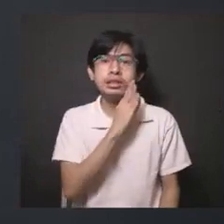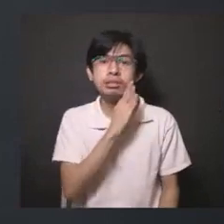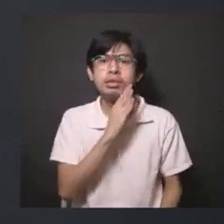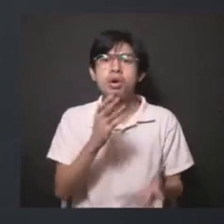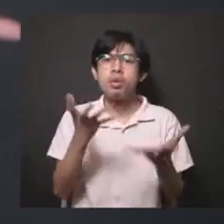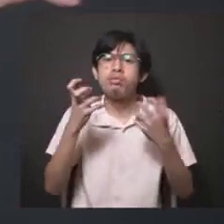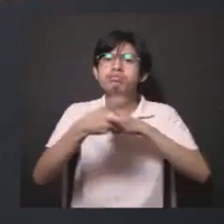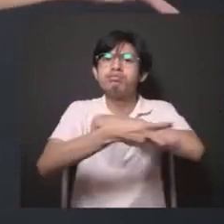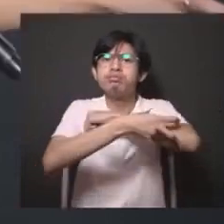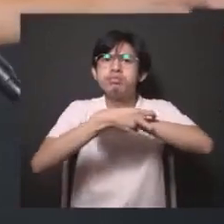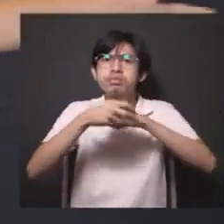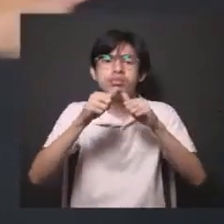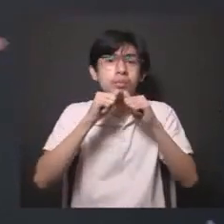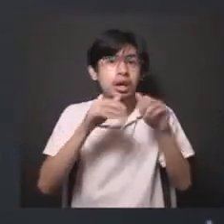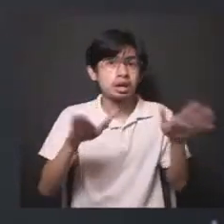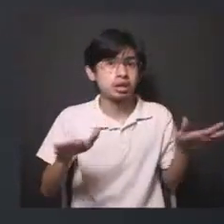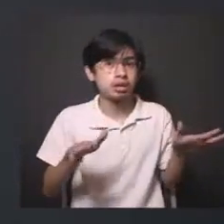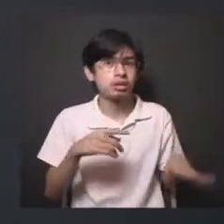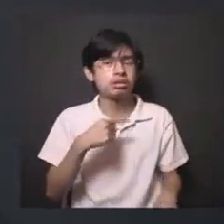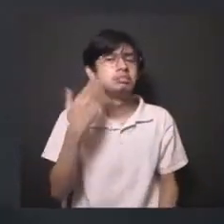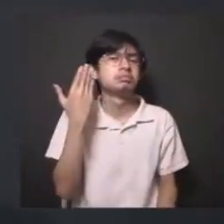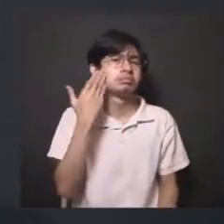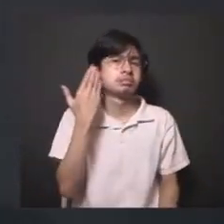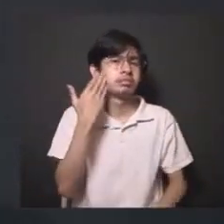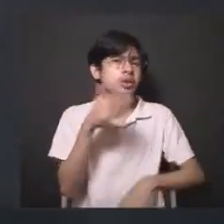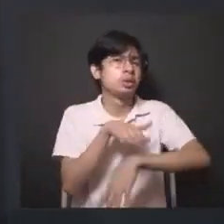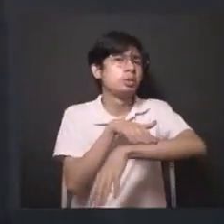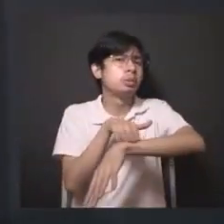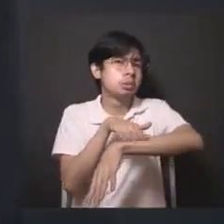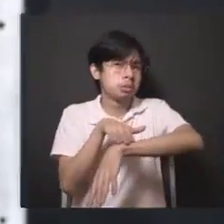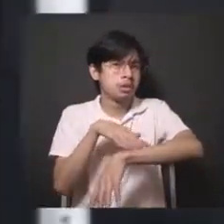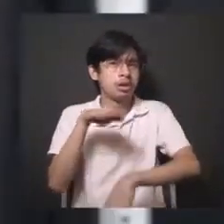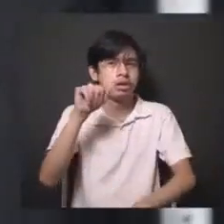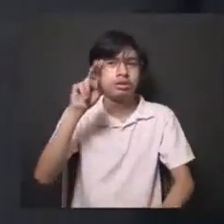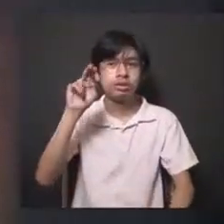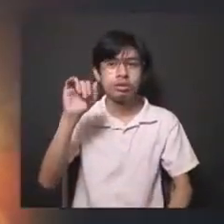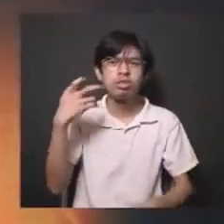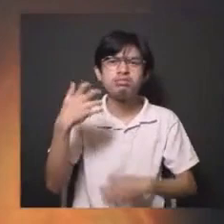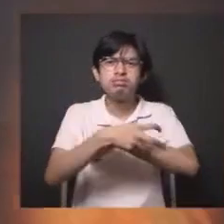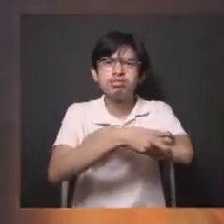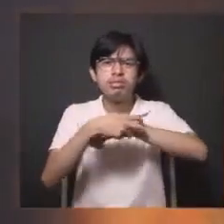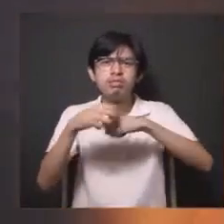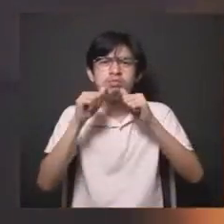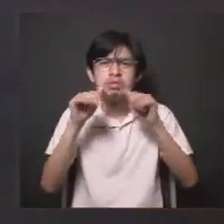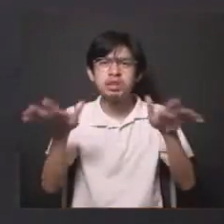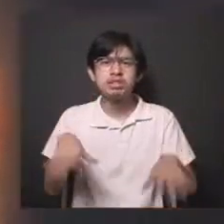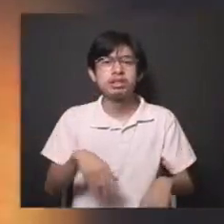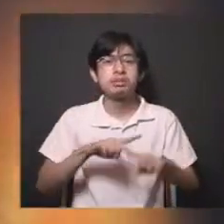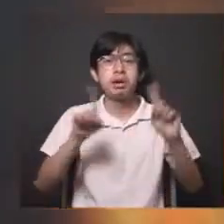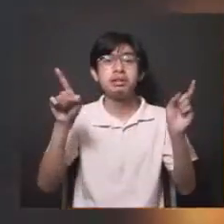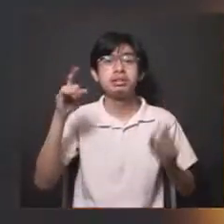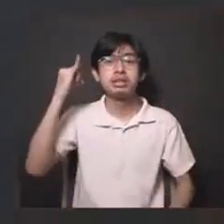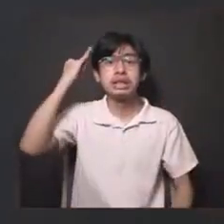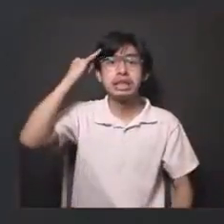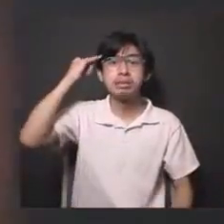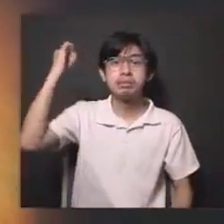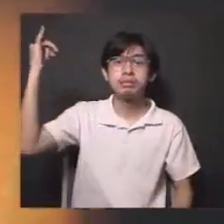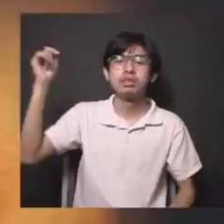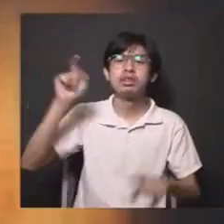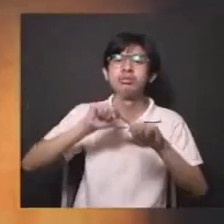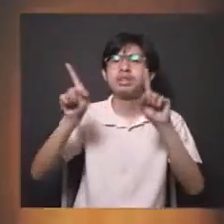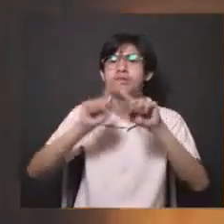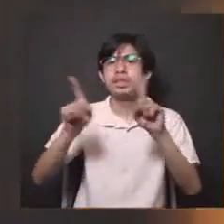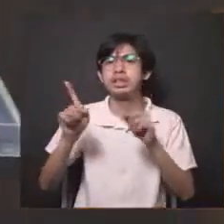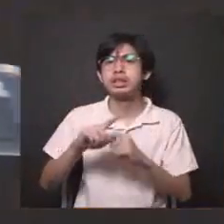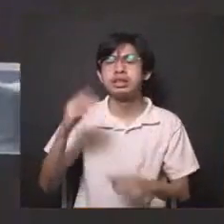pretended to be somebody else, it was because he wanted to grab the blessing. But Joseph is a little bit different. When he